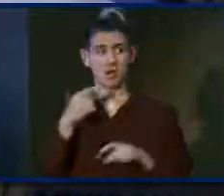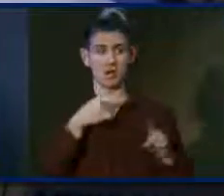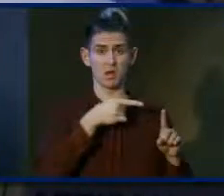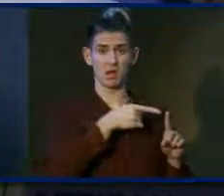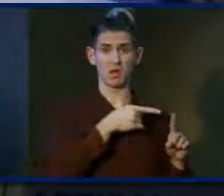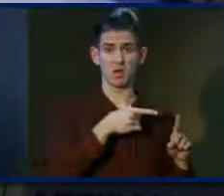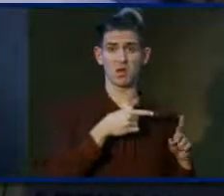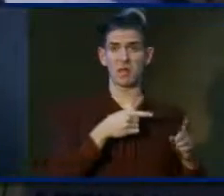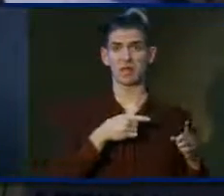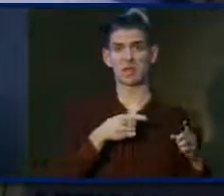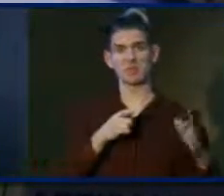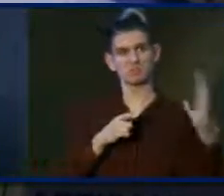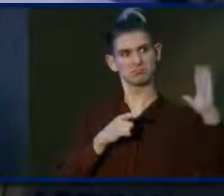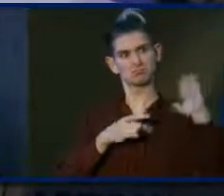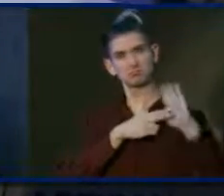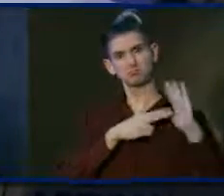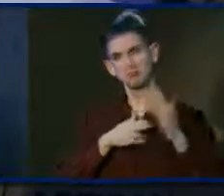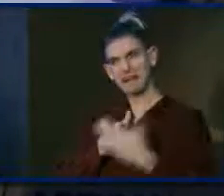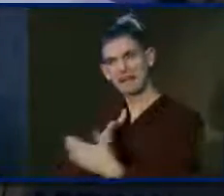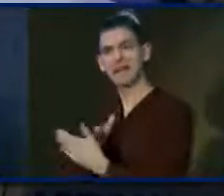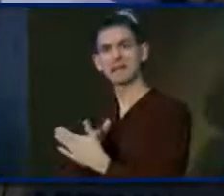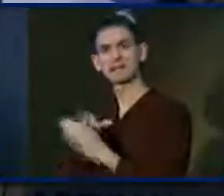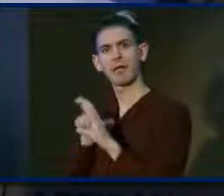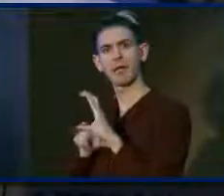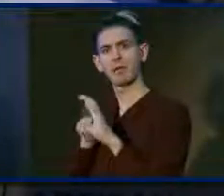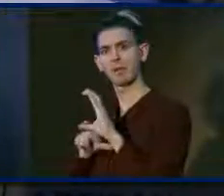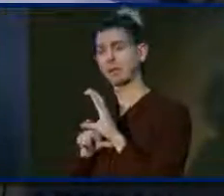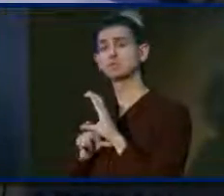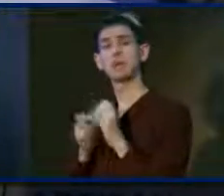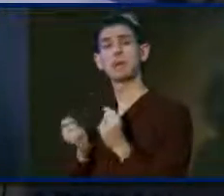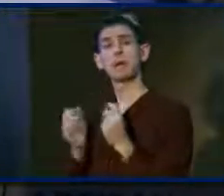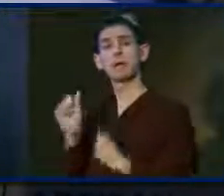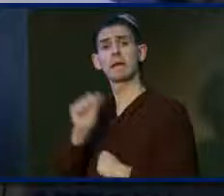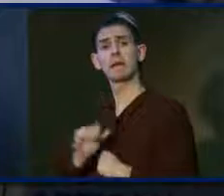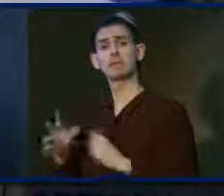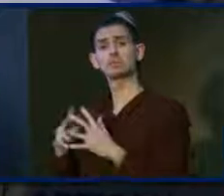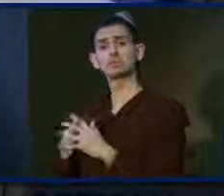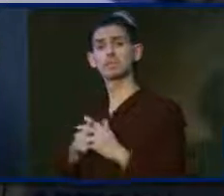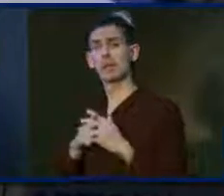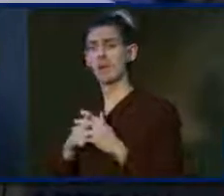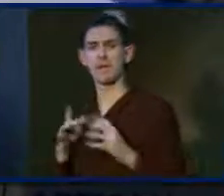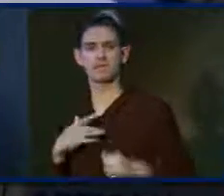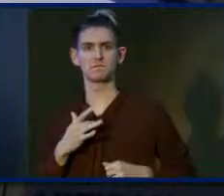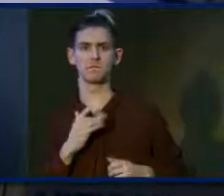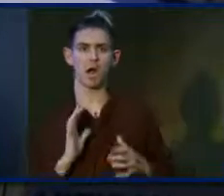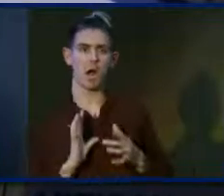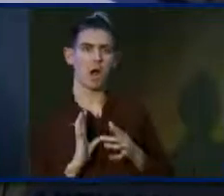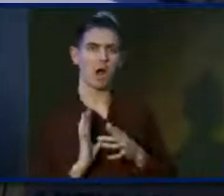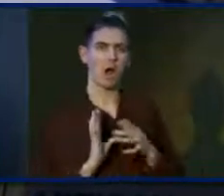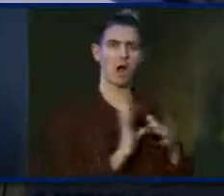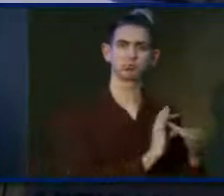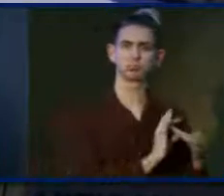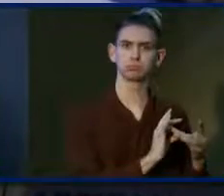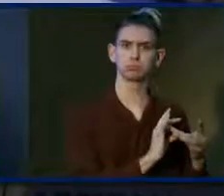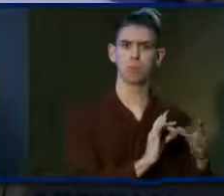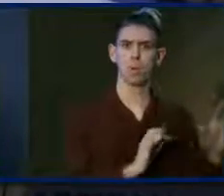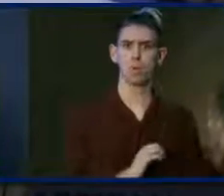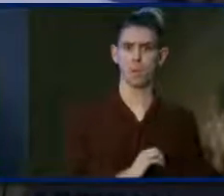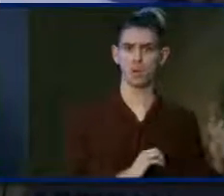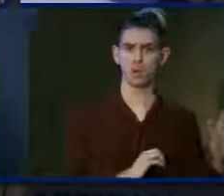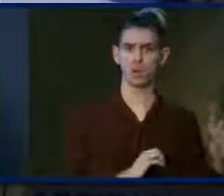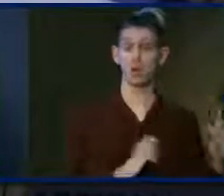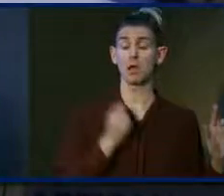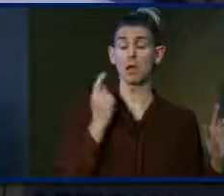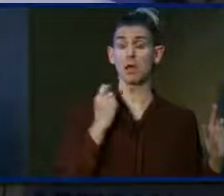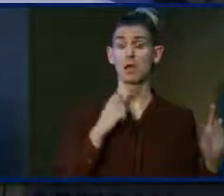than the Democratic Party. Right. So that's what caused them to associate with the Republican Party, vote Republican. But then as time has